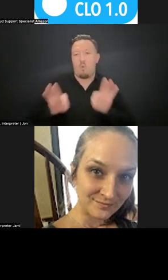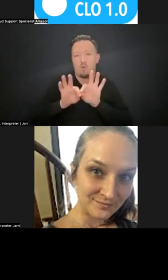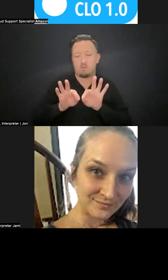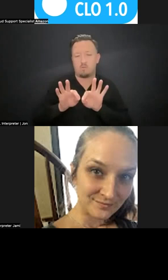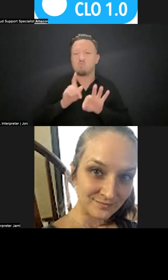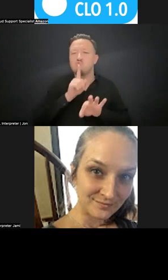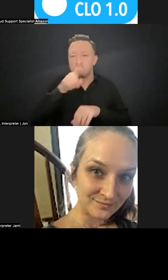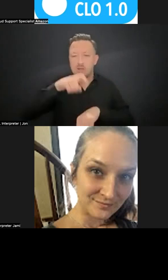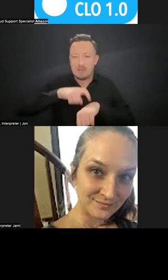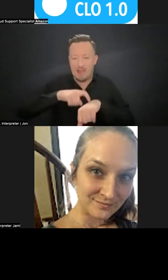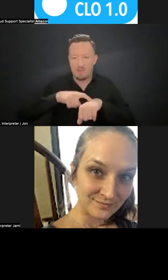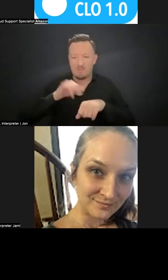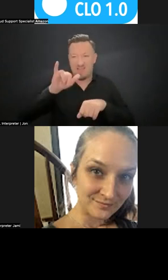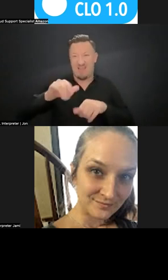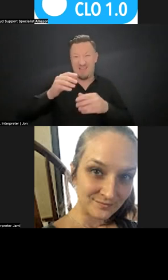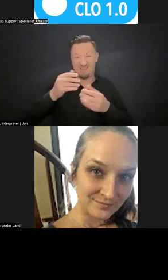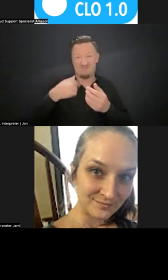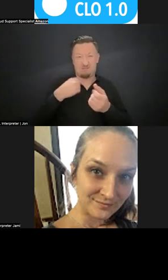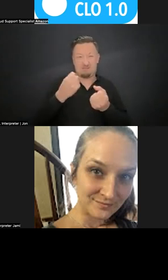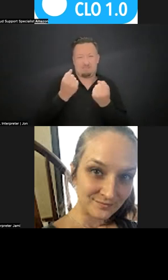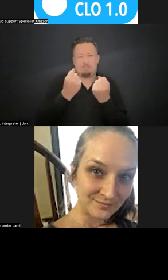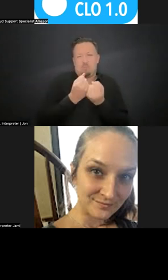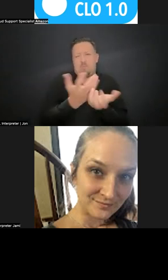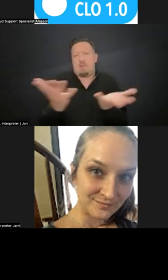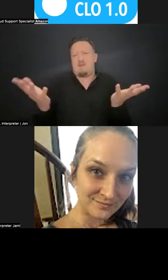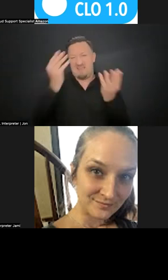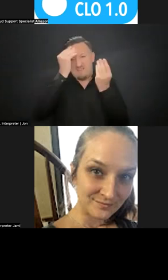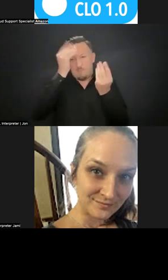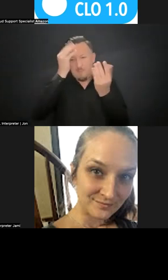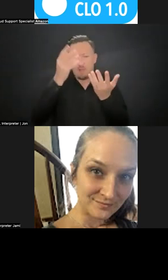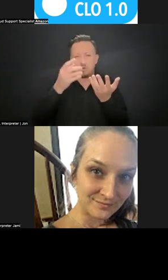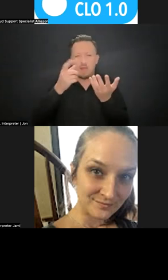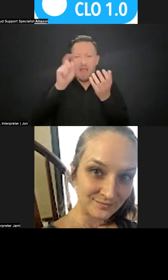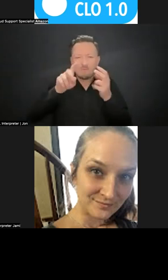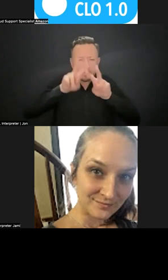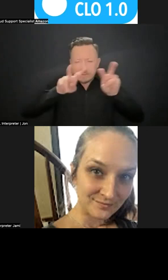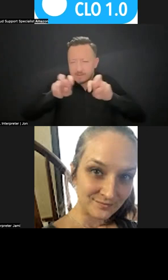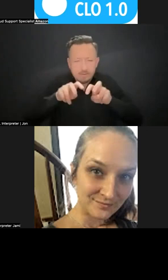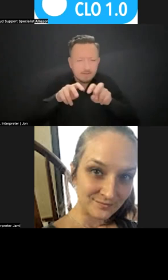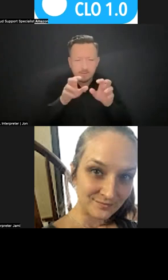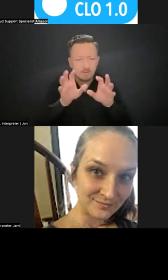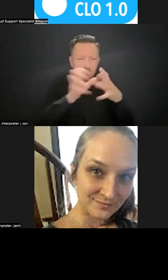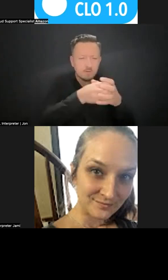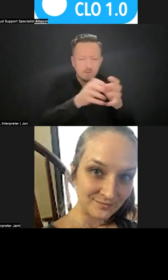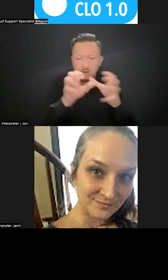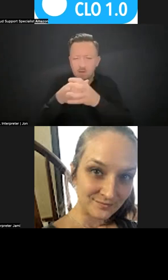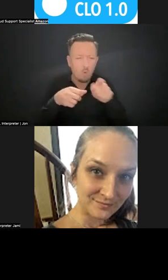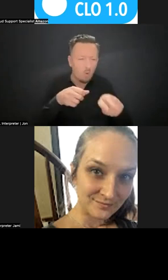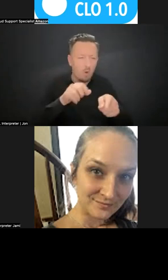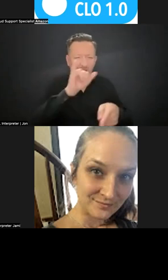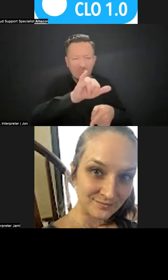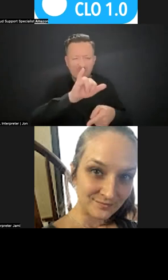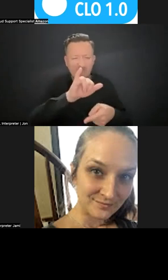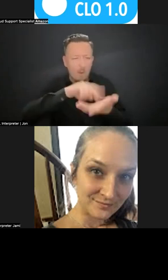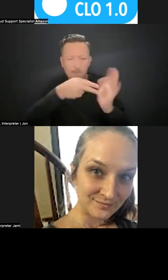We want to parse through it. We want to look through it all the time and be able to interpret and come up with conclusions